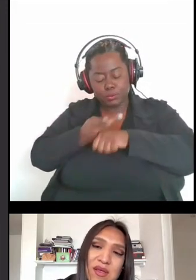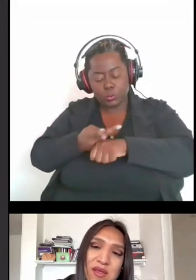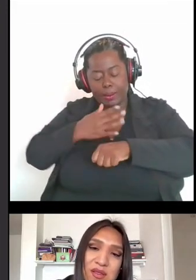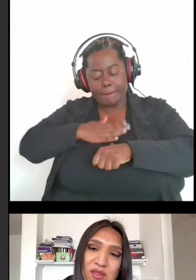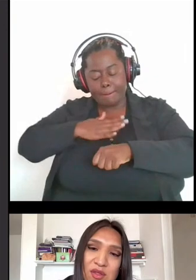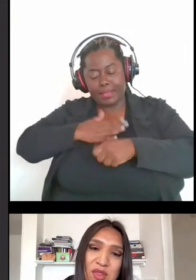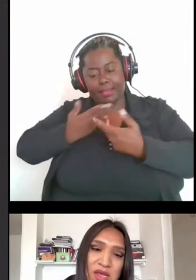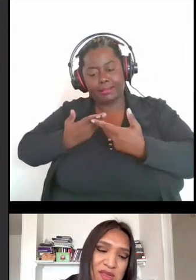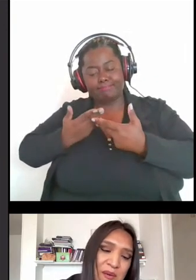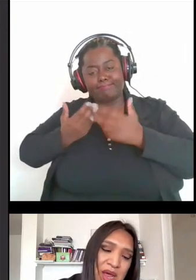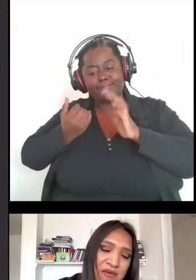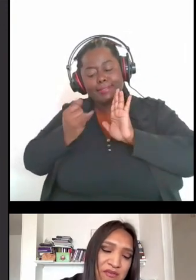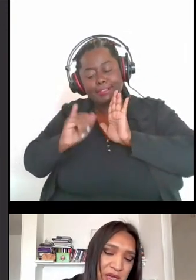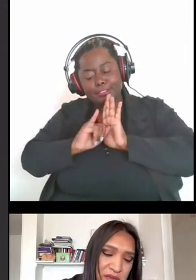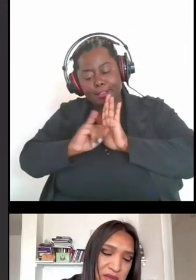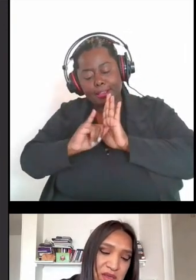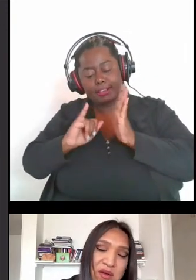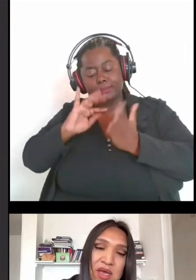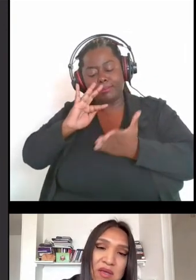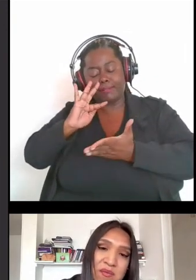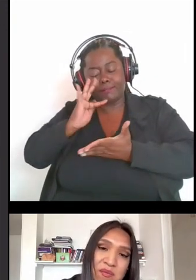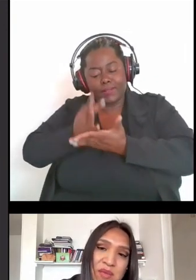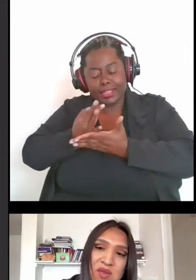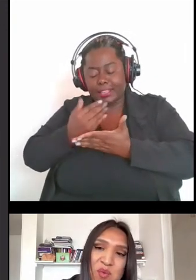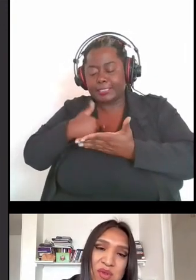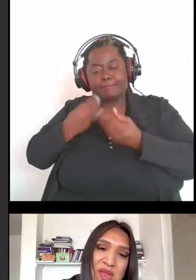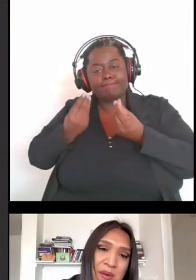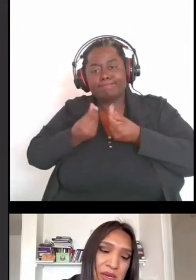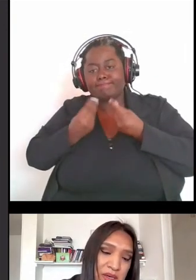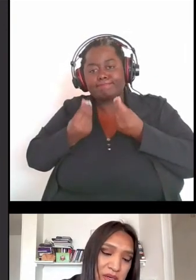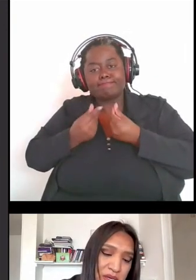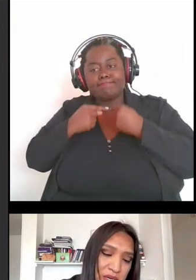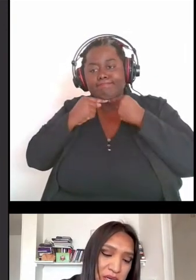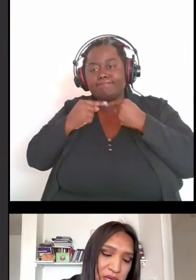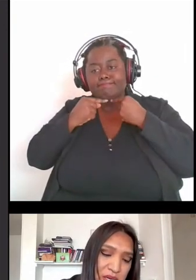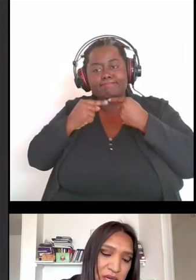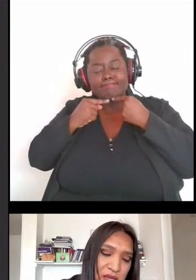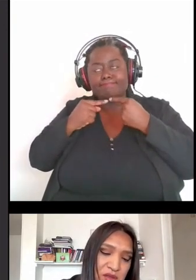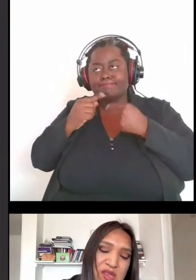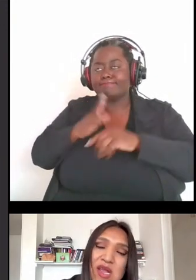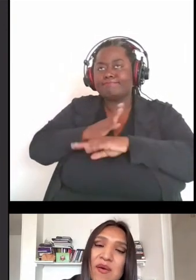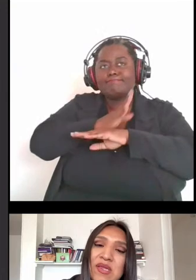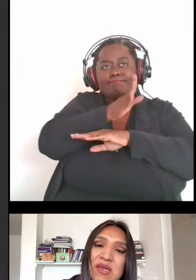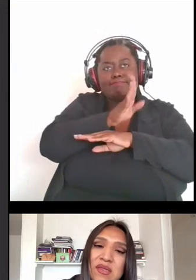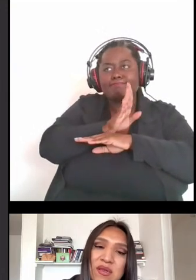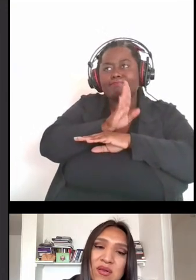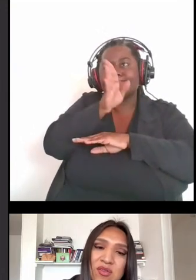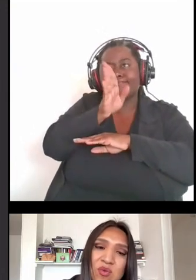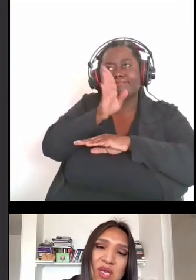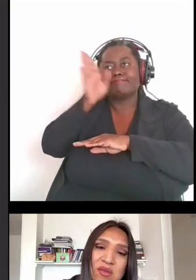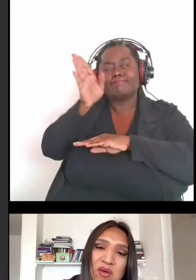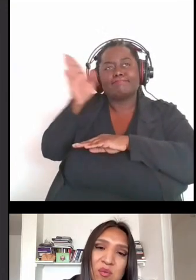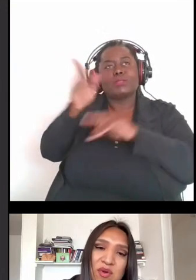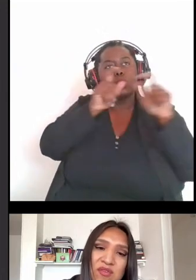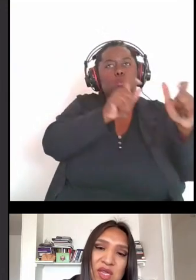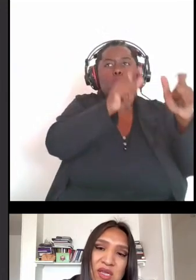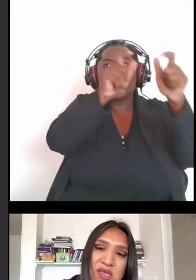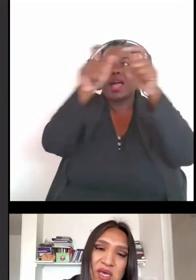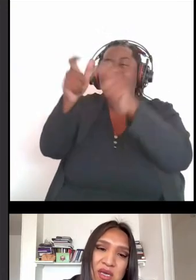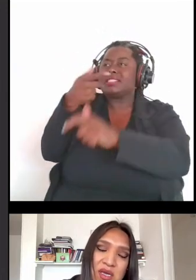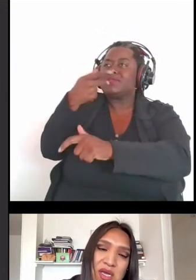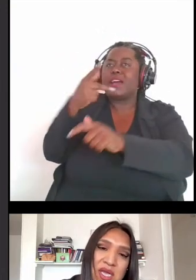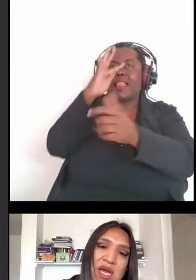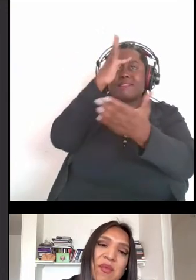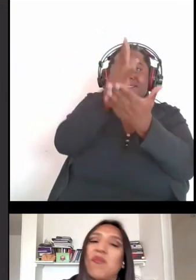making this transition questioning my faith my identity and I didn't find anything